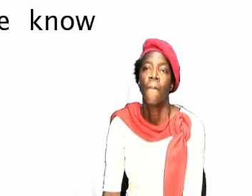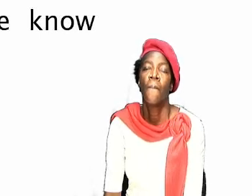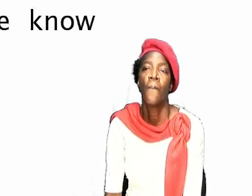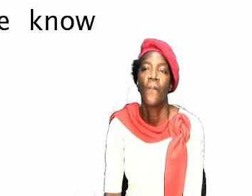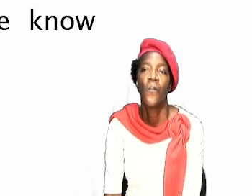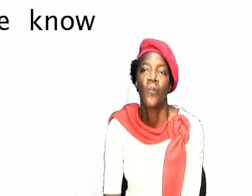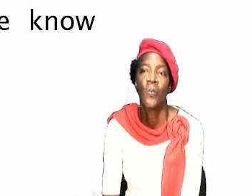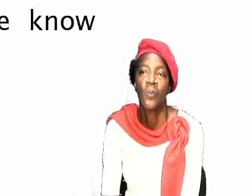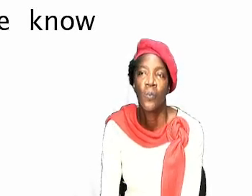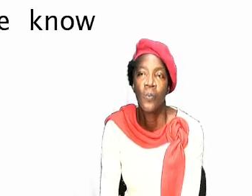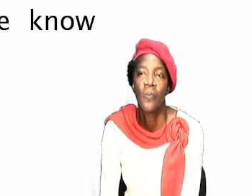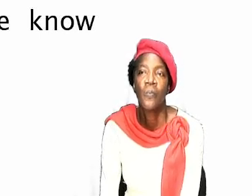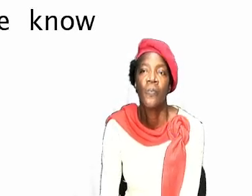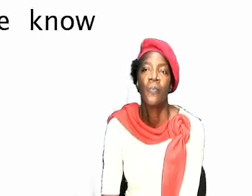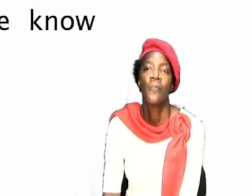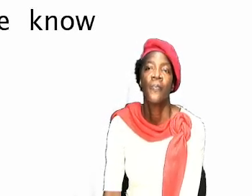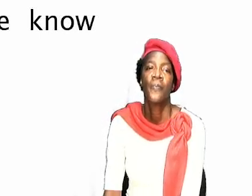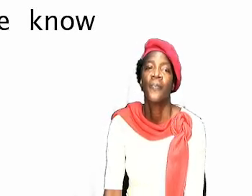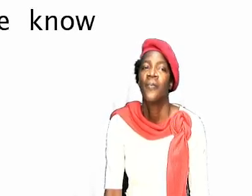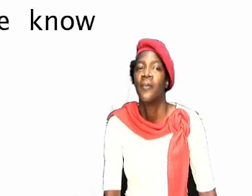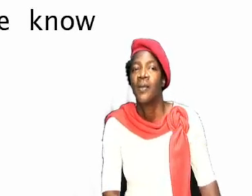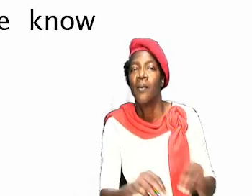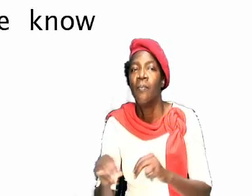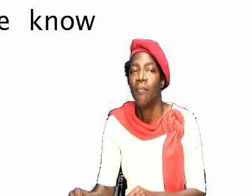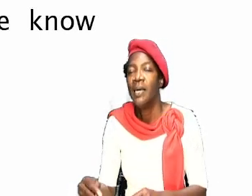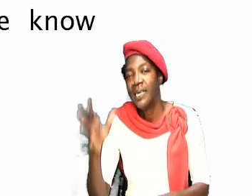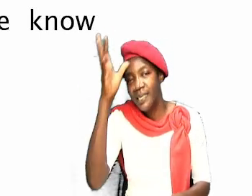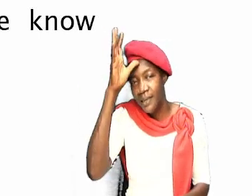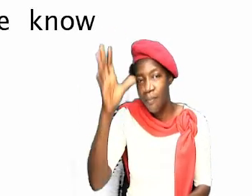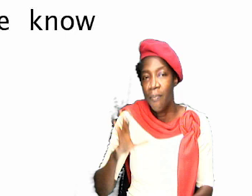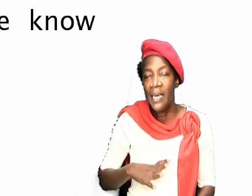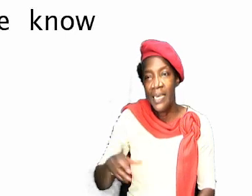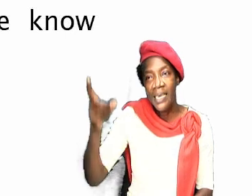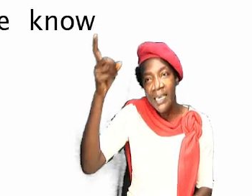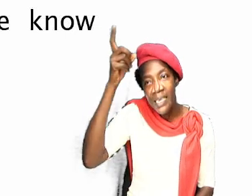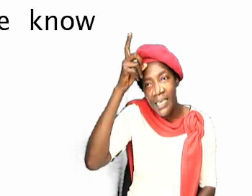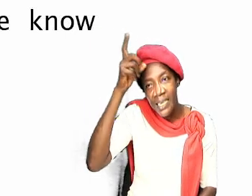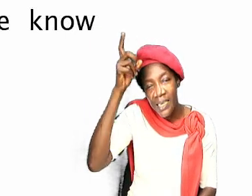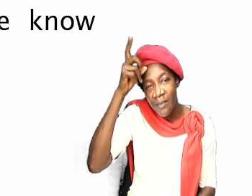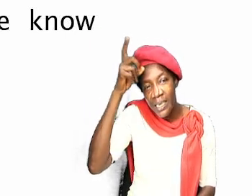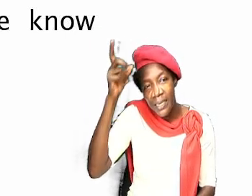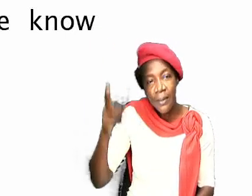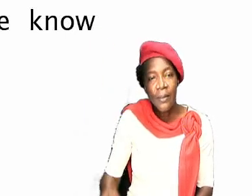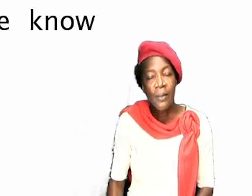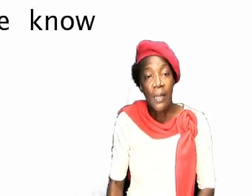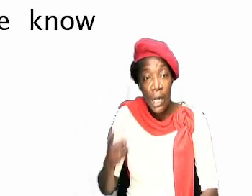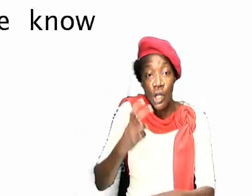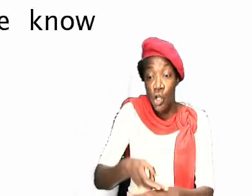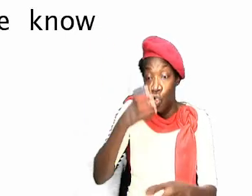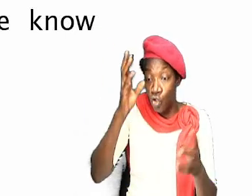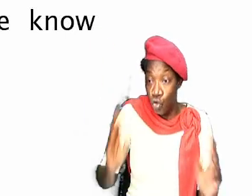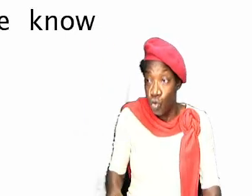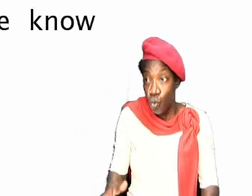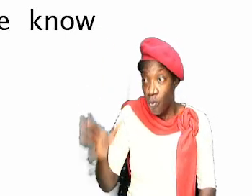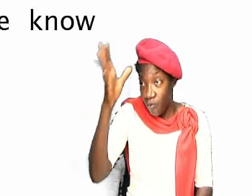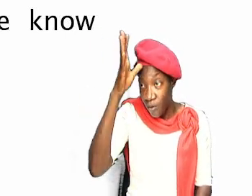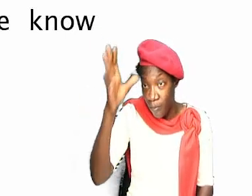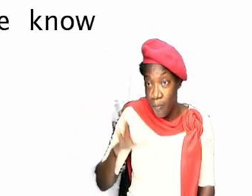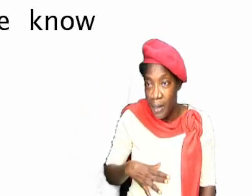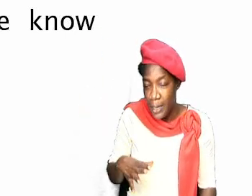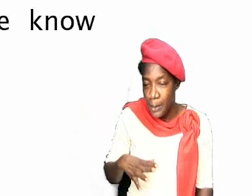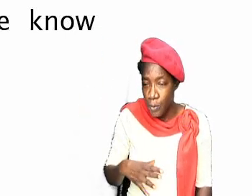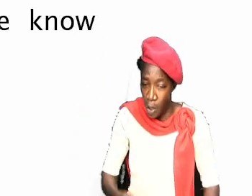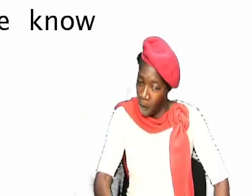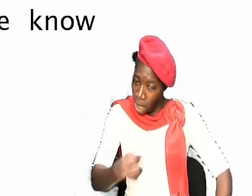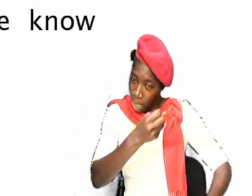These mighty men of David were some of the toughest men, military